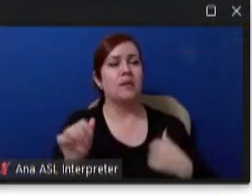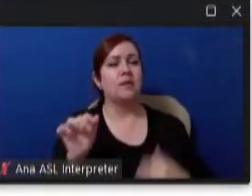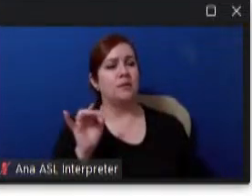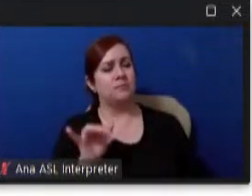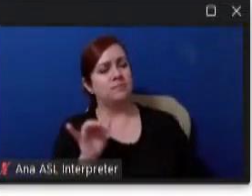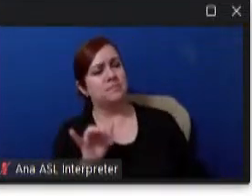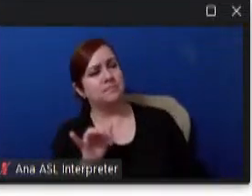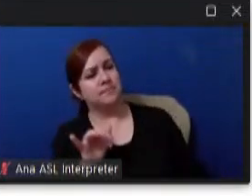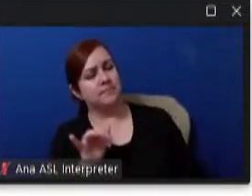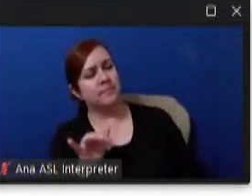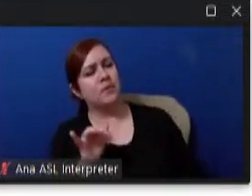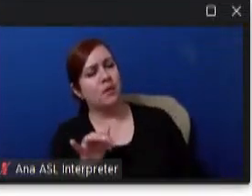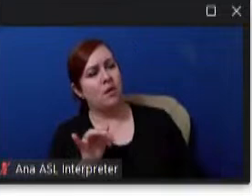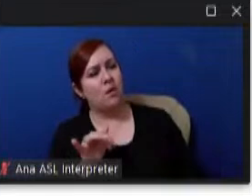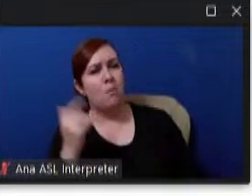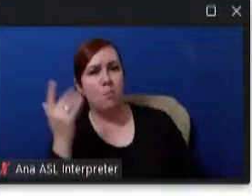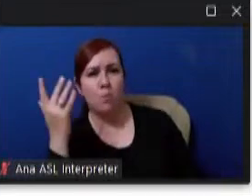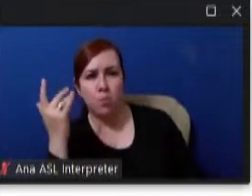It